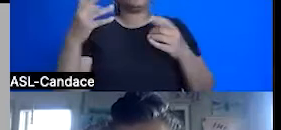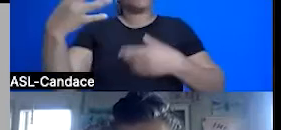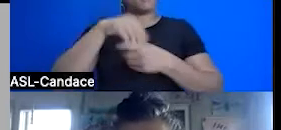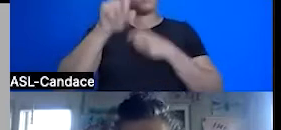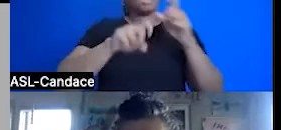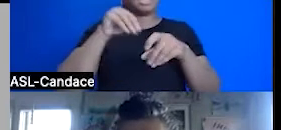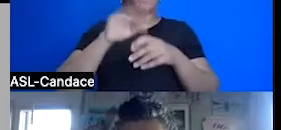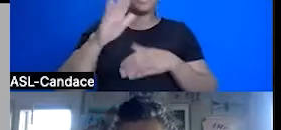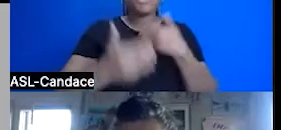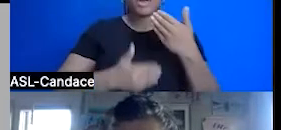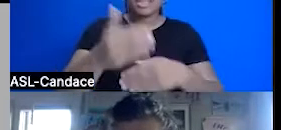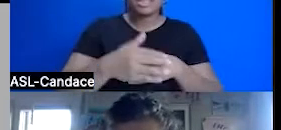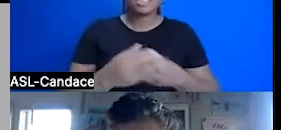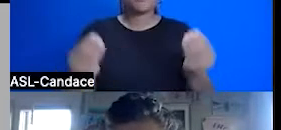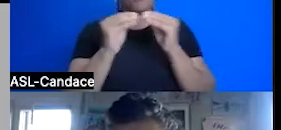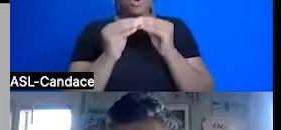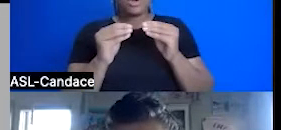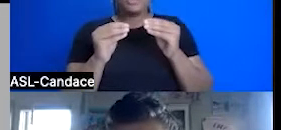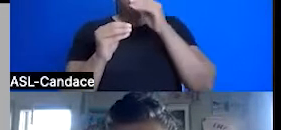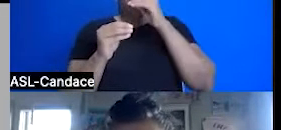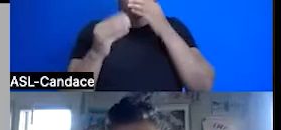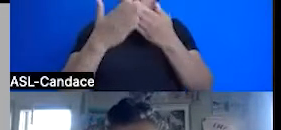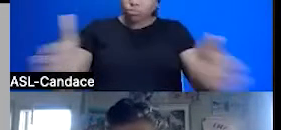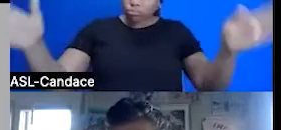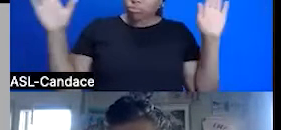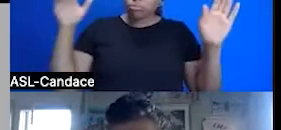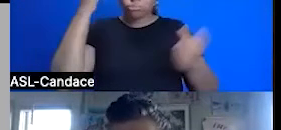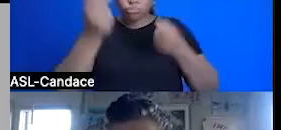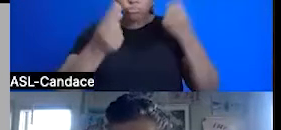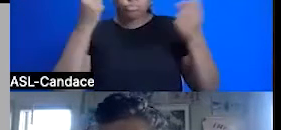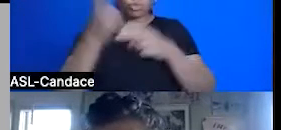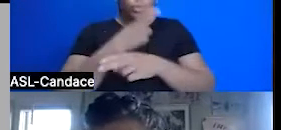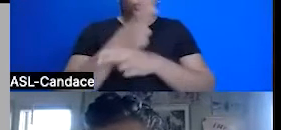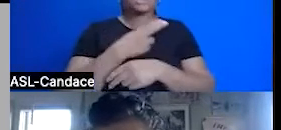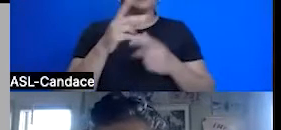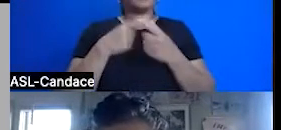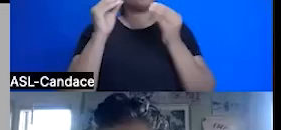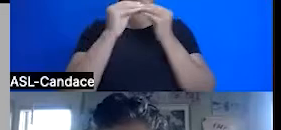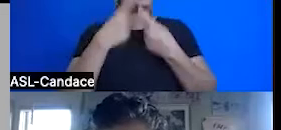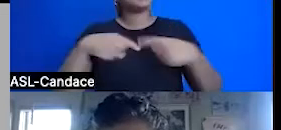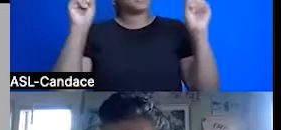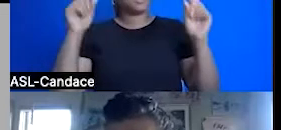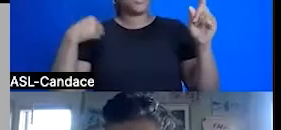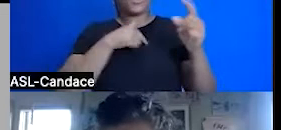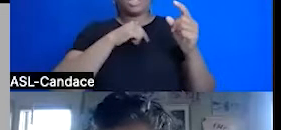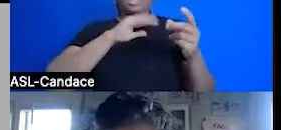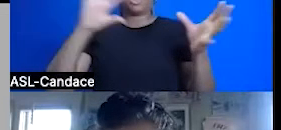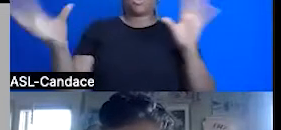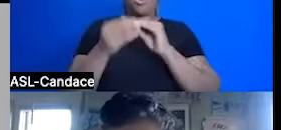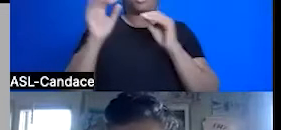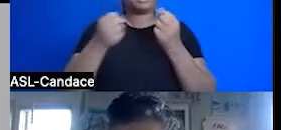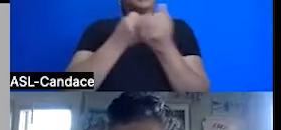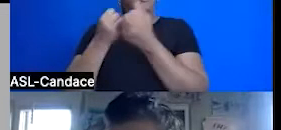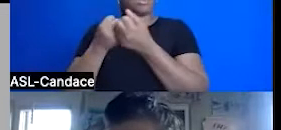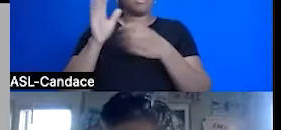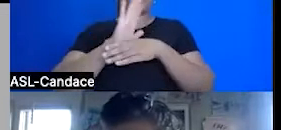processes. The more comprehensive and broad the usage, the more successful we as a field can be in supporting filmmakers